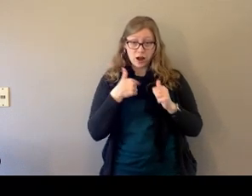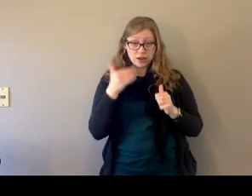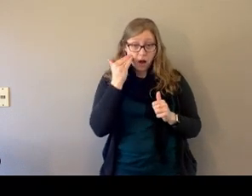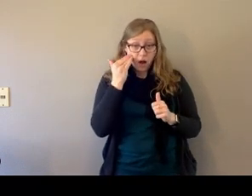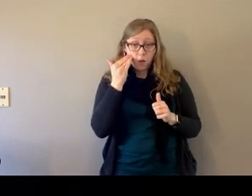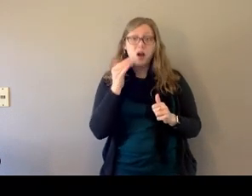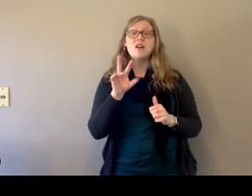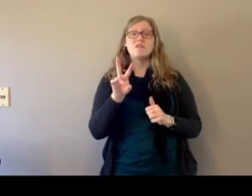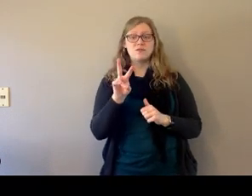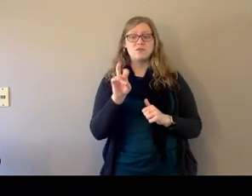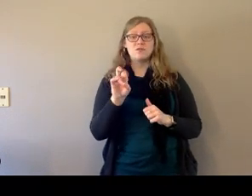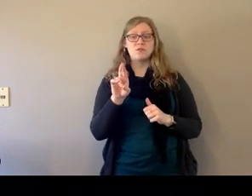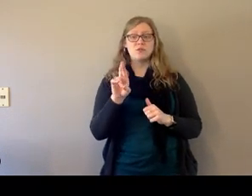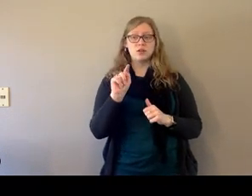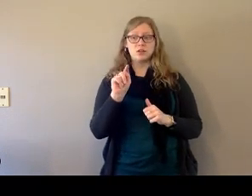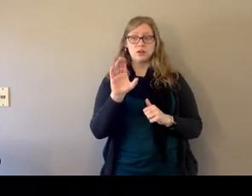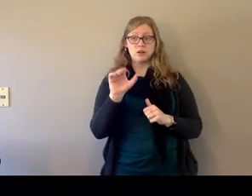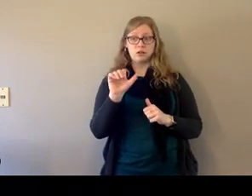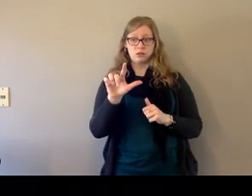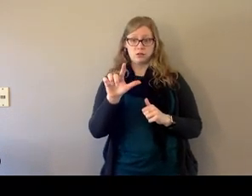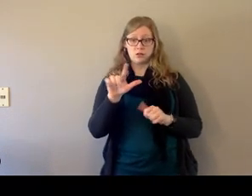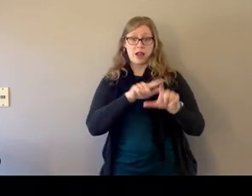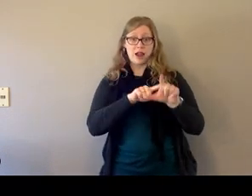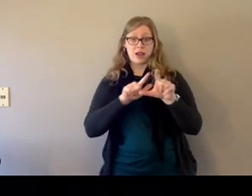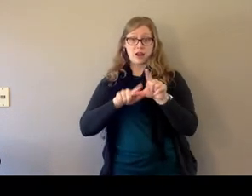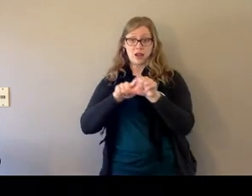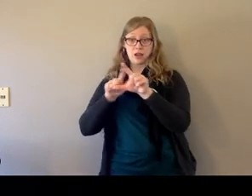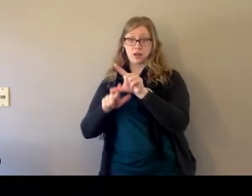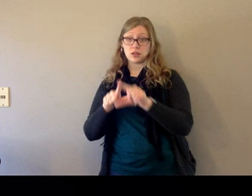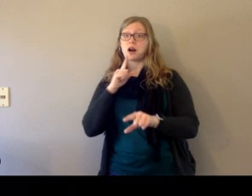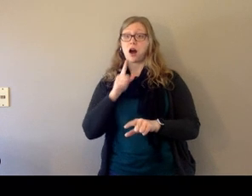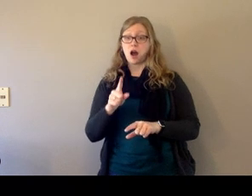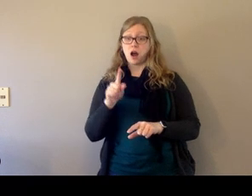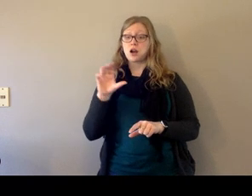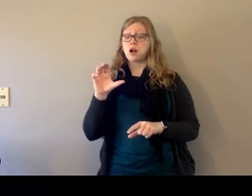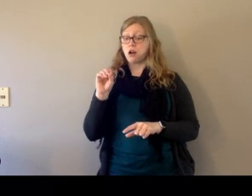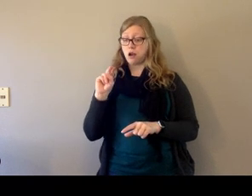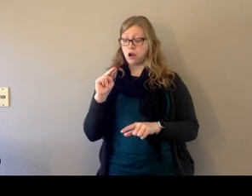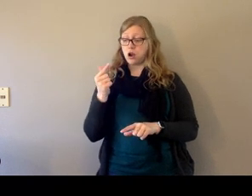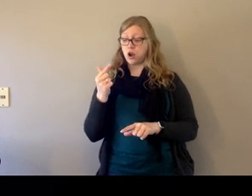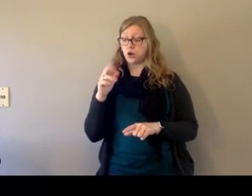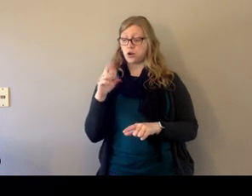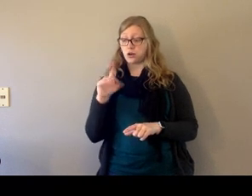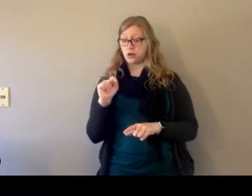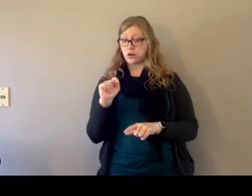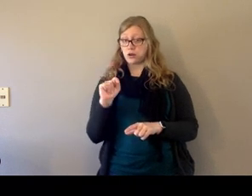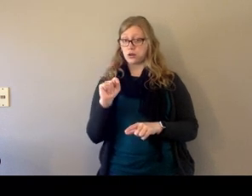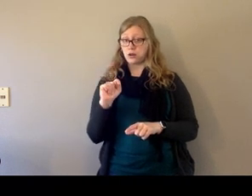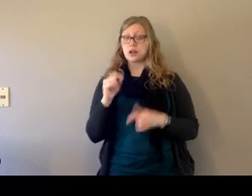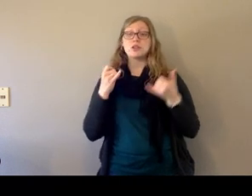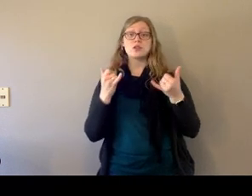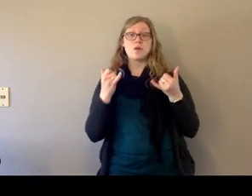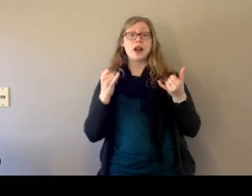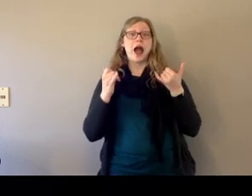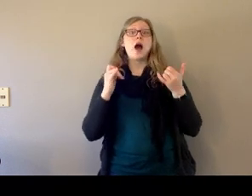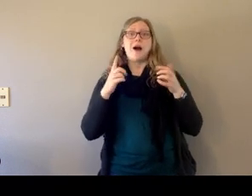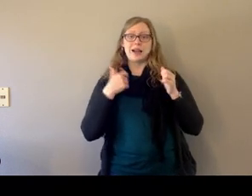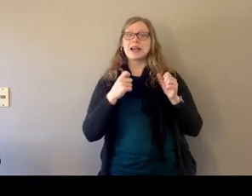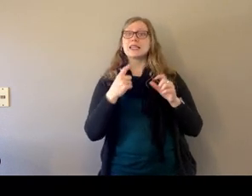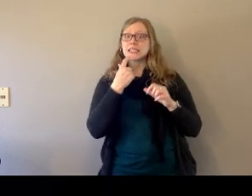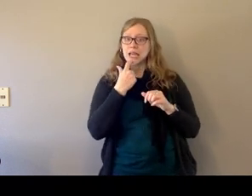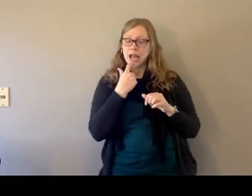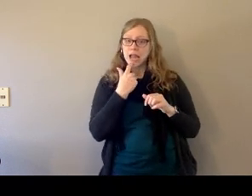congruent. And then what I can say now is what I wanted to say in the beginning. I'm going to say triangle